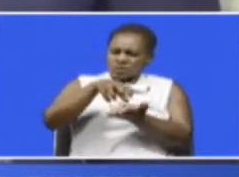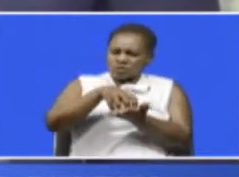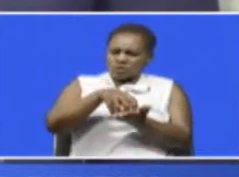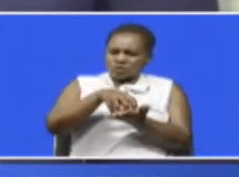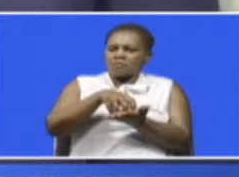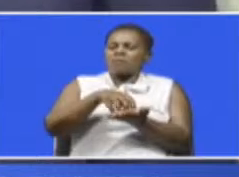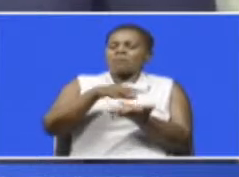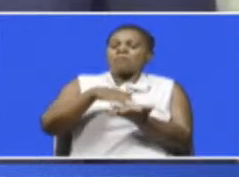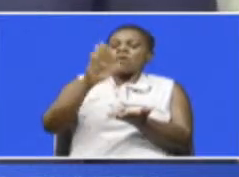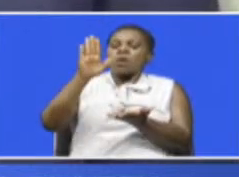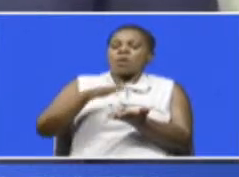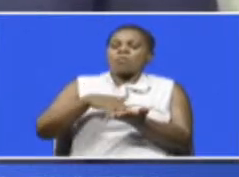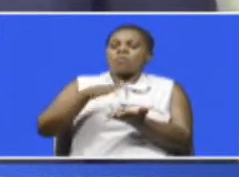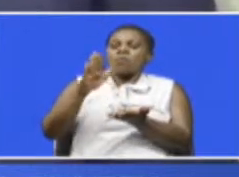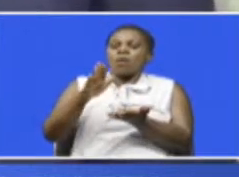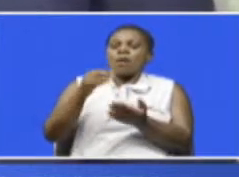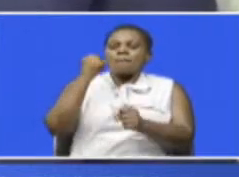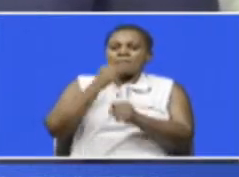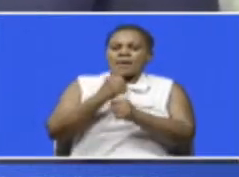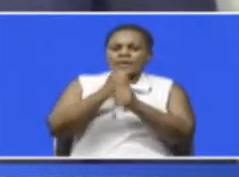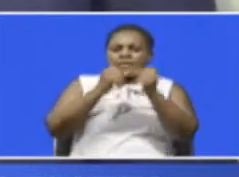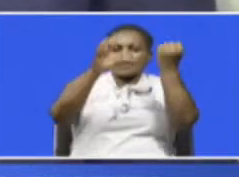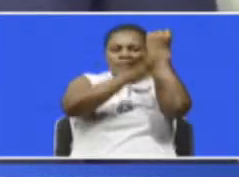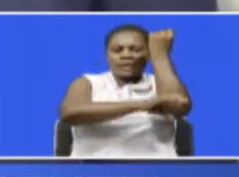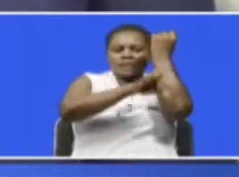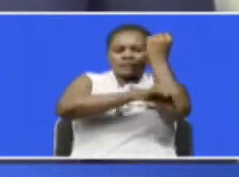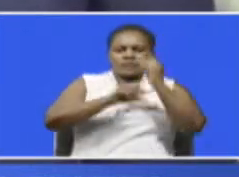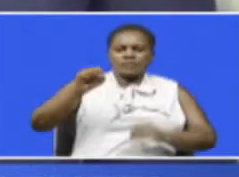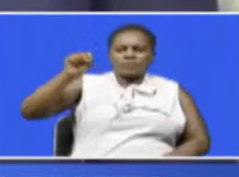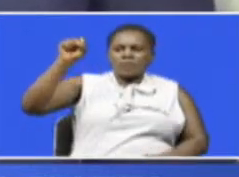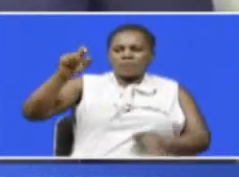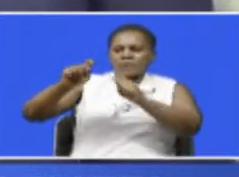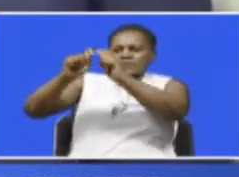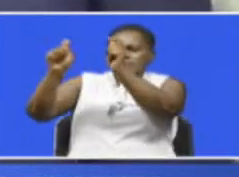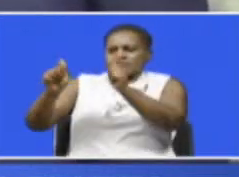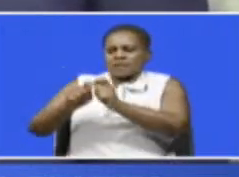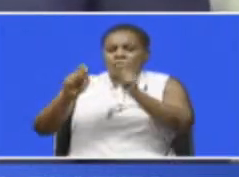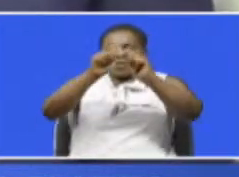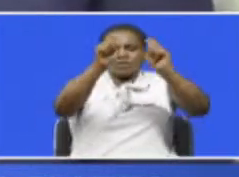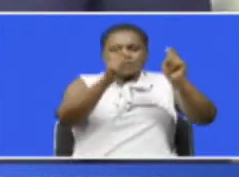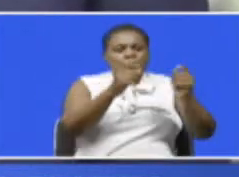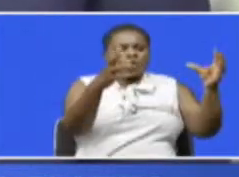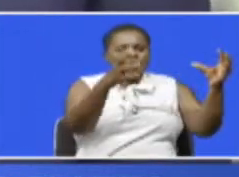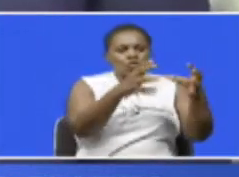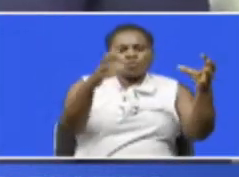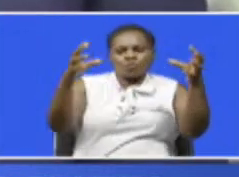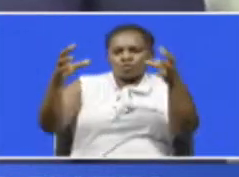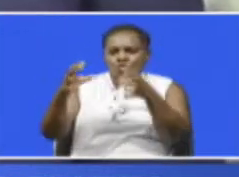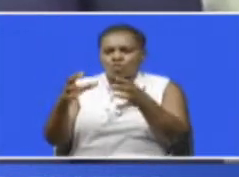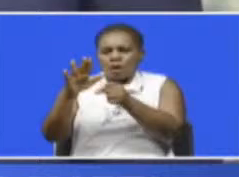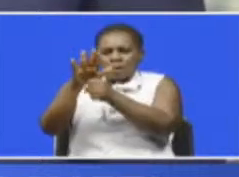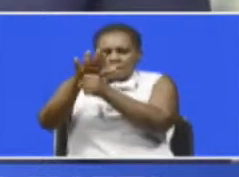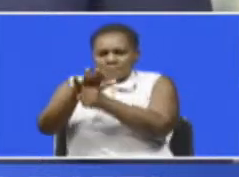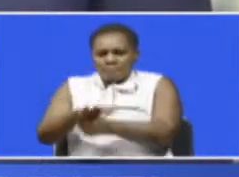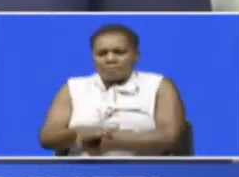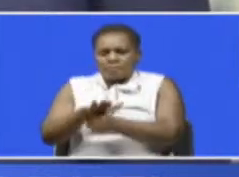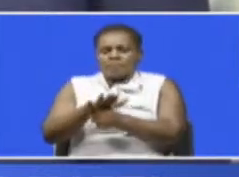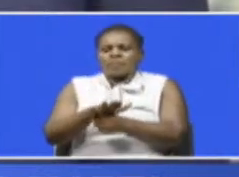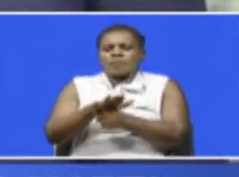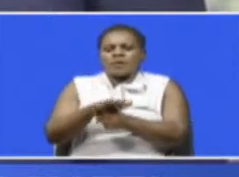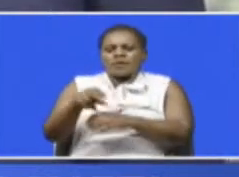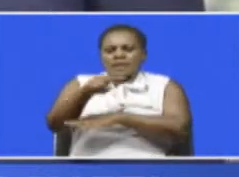is increasingly polarizing the country along ethno-political lines and therefore undermining national